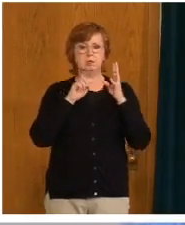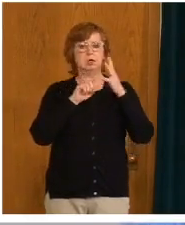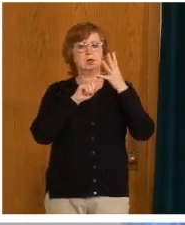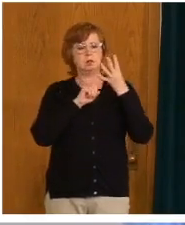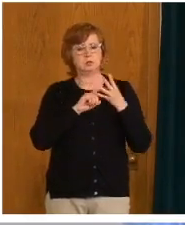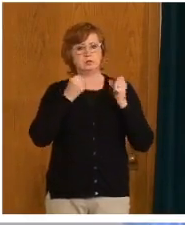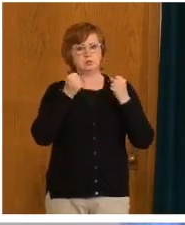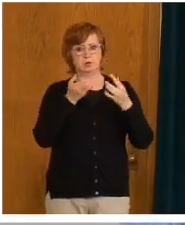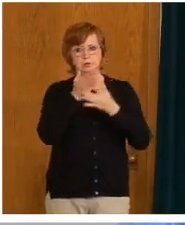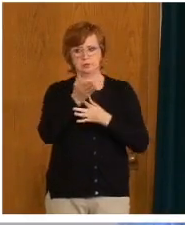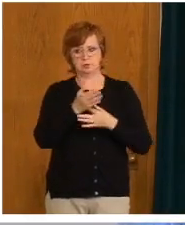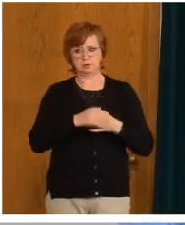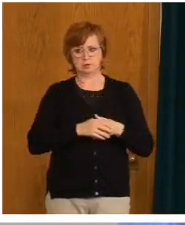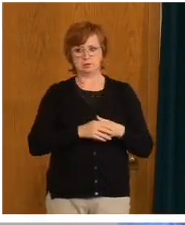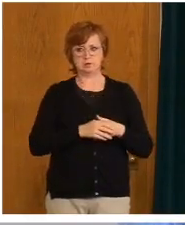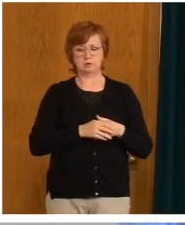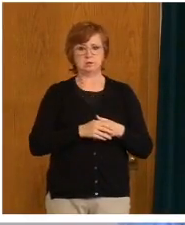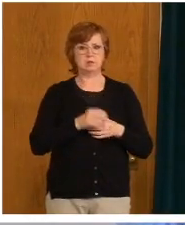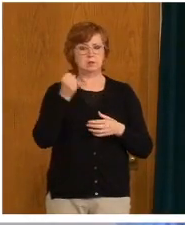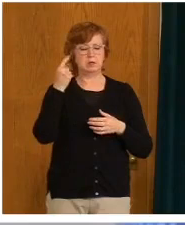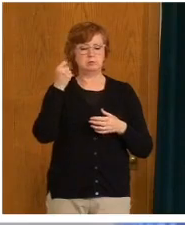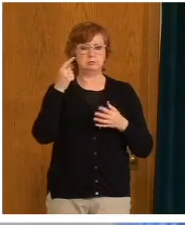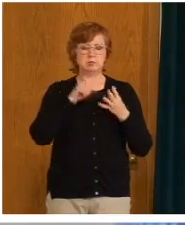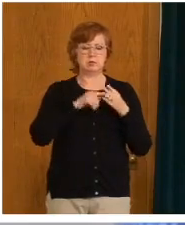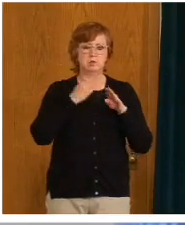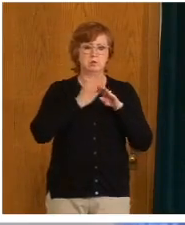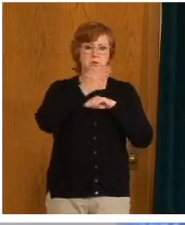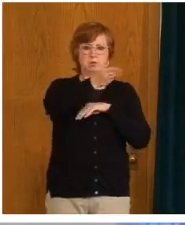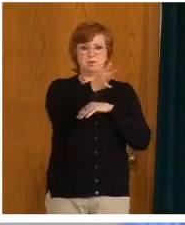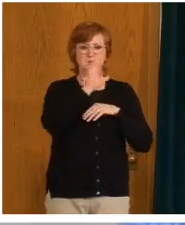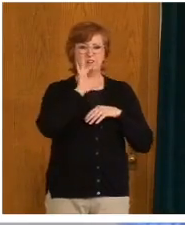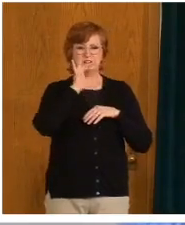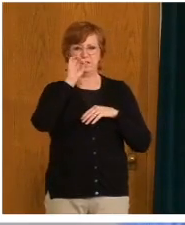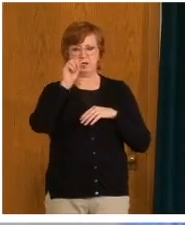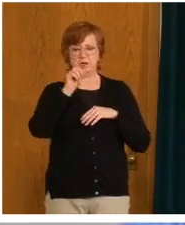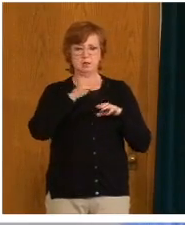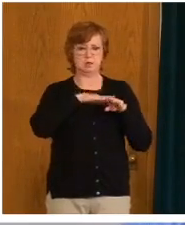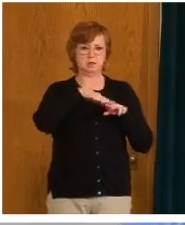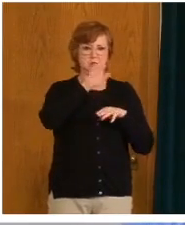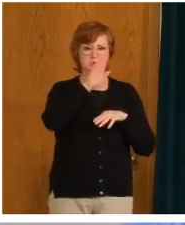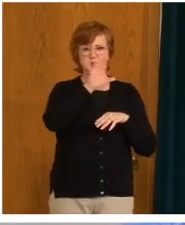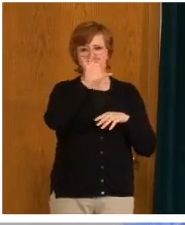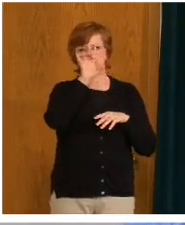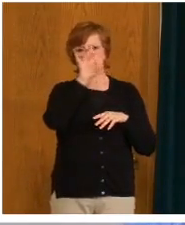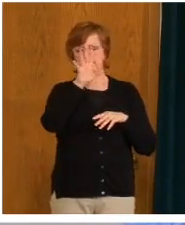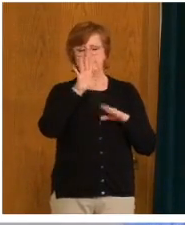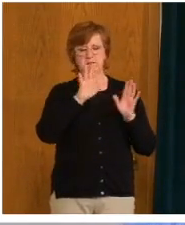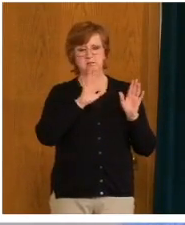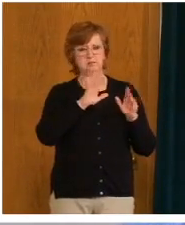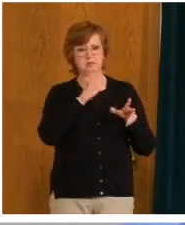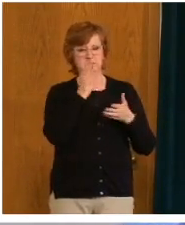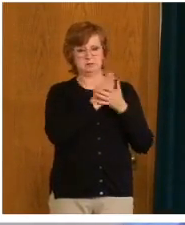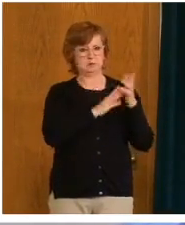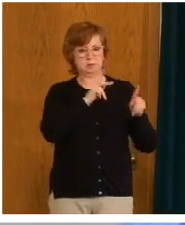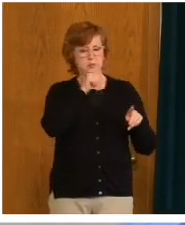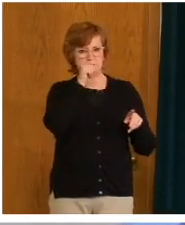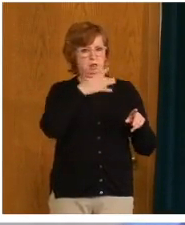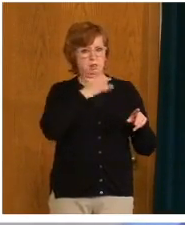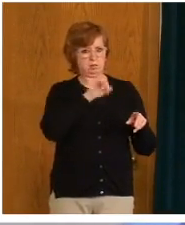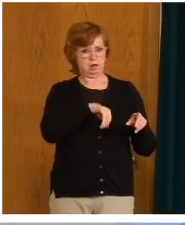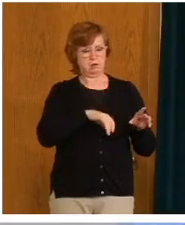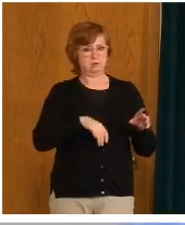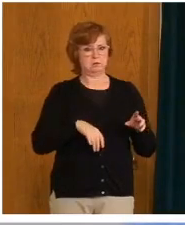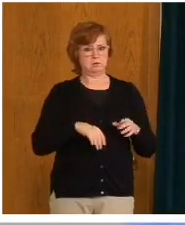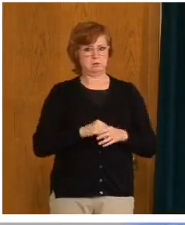I know the drive-throughs aren't that convenient for some of the, the 80 plus and the 85 plus, and that's why we're expanding our booked appointments at the SHA with our